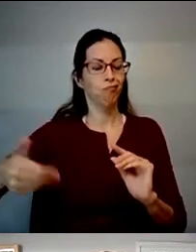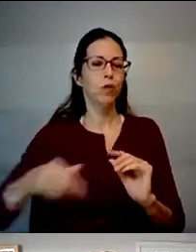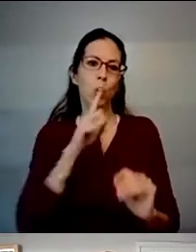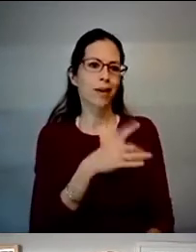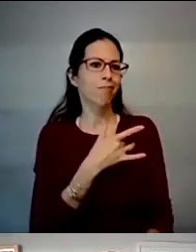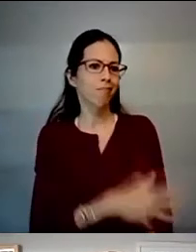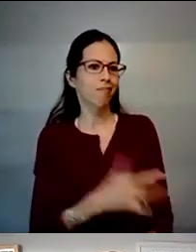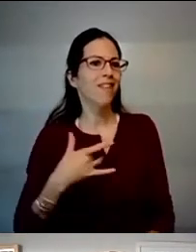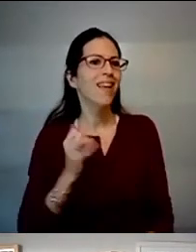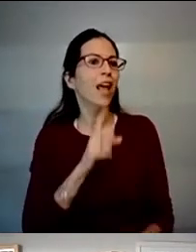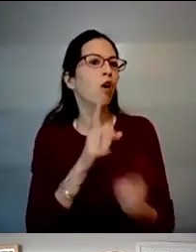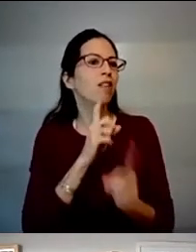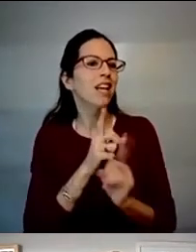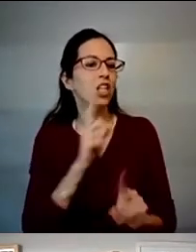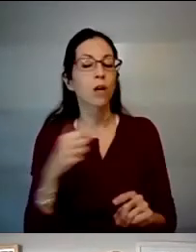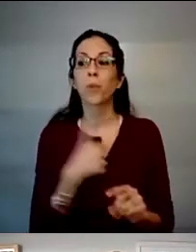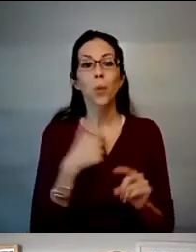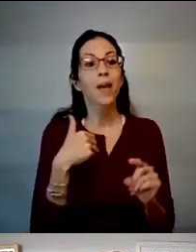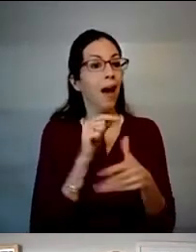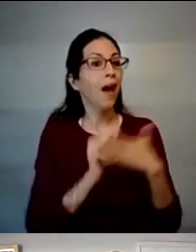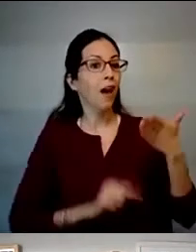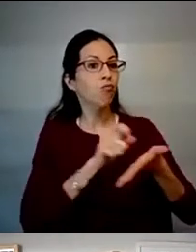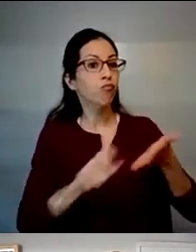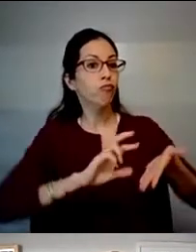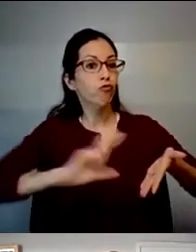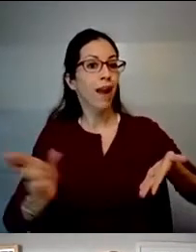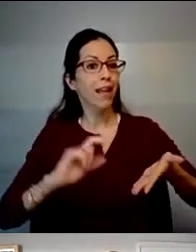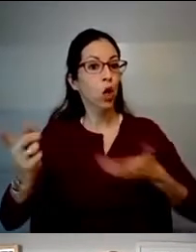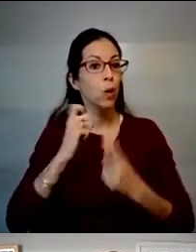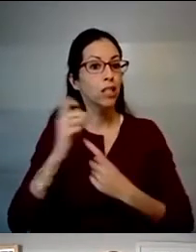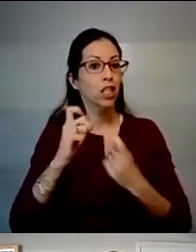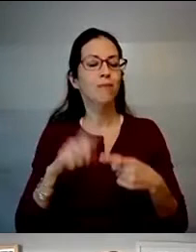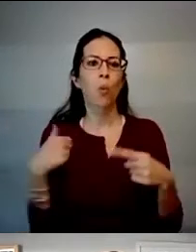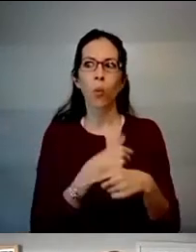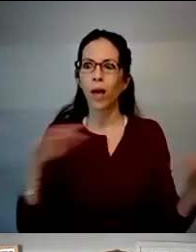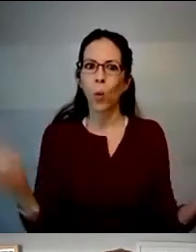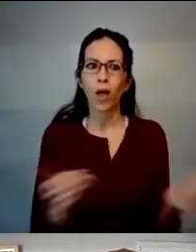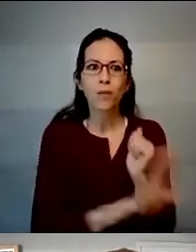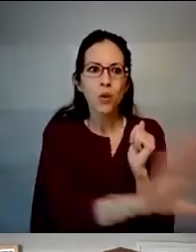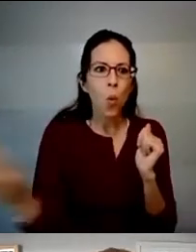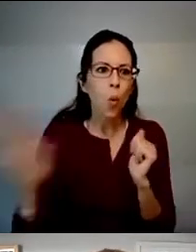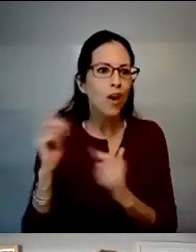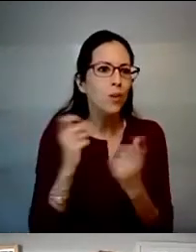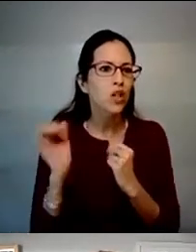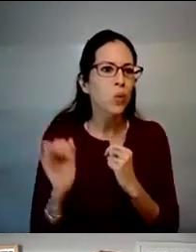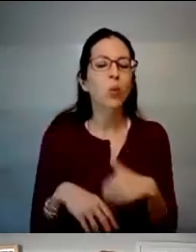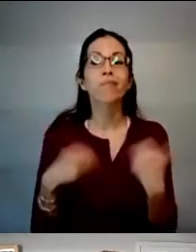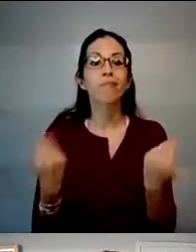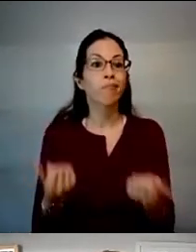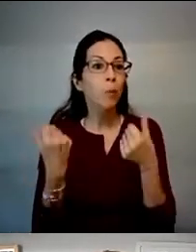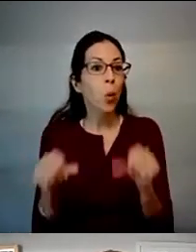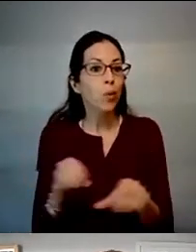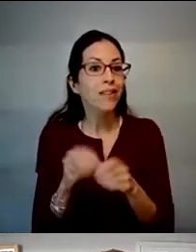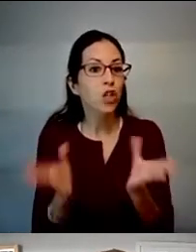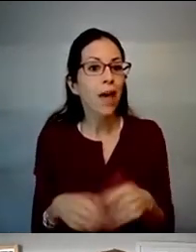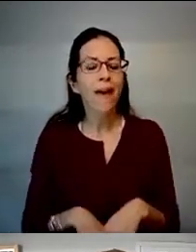series of questions that we're gonna run through, but we welcome you to ask questions yourselves, you know, post them in the chat. And like I said, raise your hand using your reaction tool